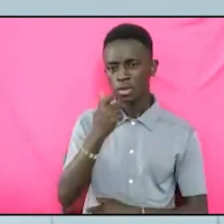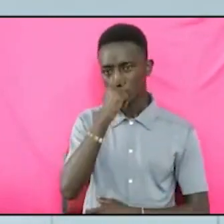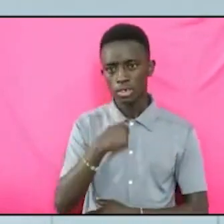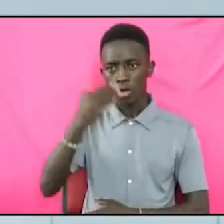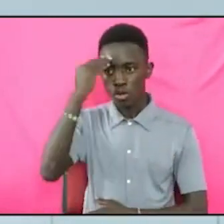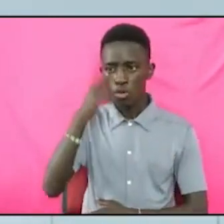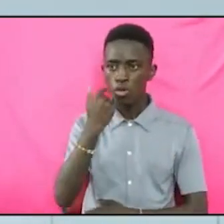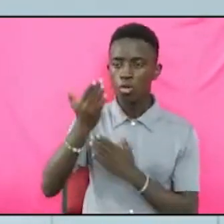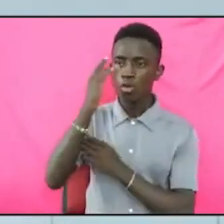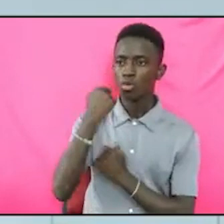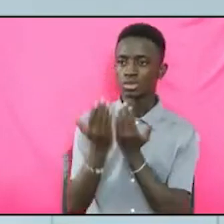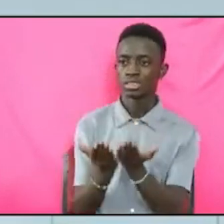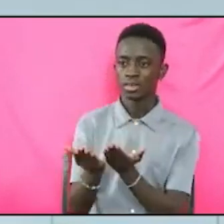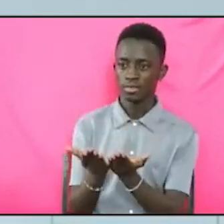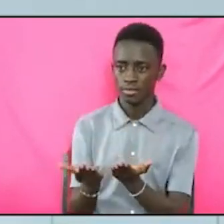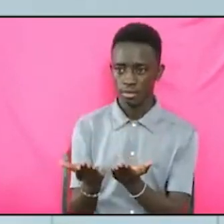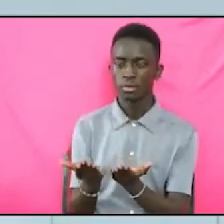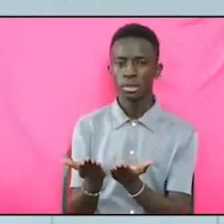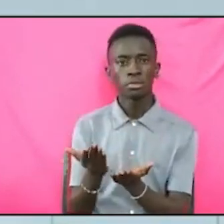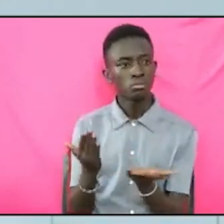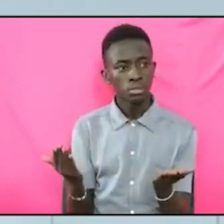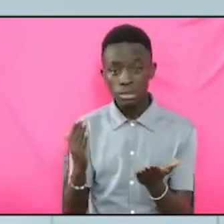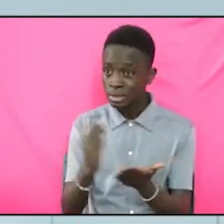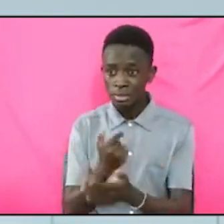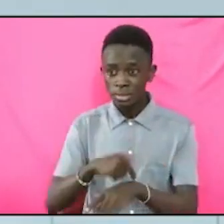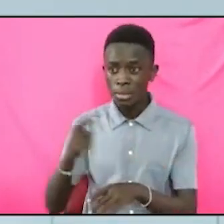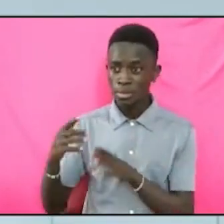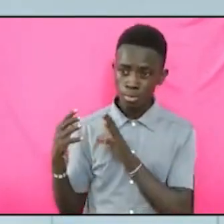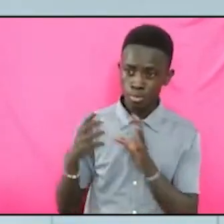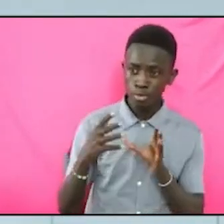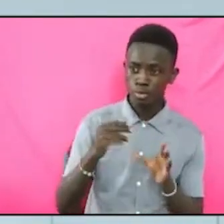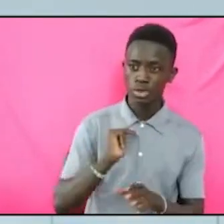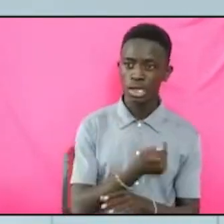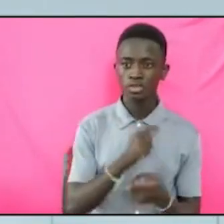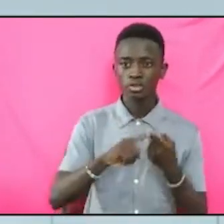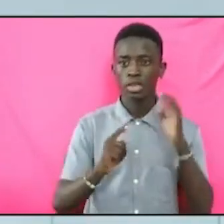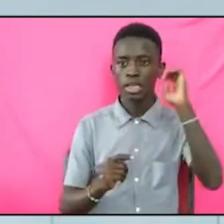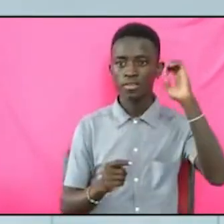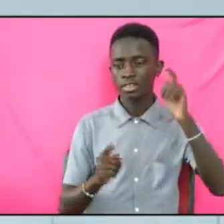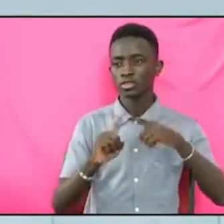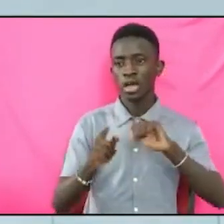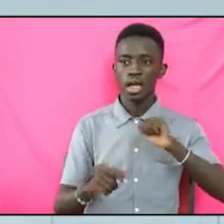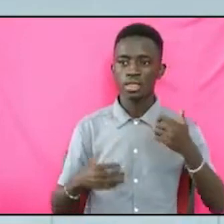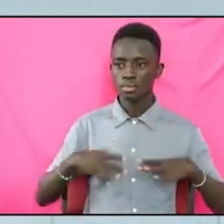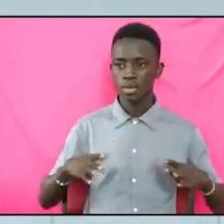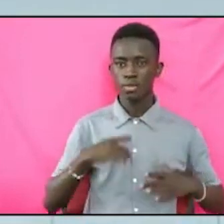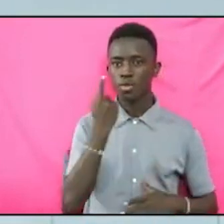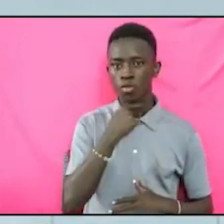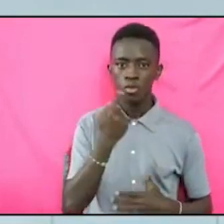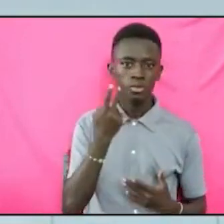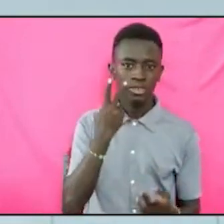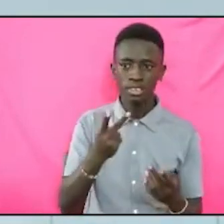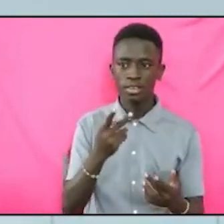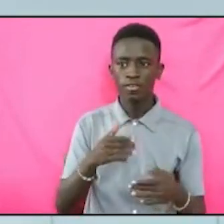whom we serve. It even pushes us to evangelize and win the souls. Prophet Jeremiah said, if